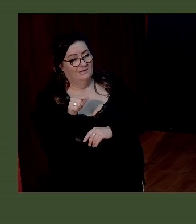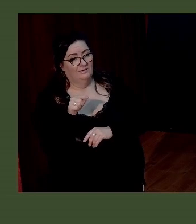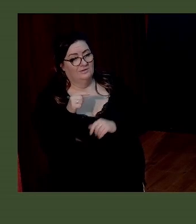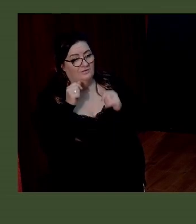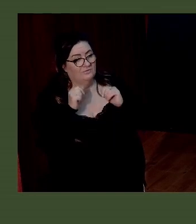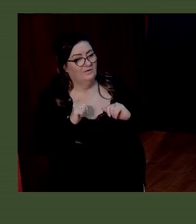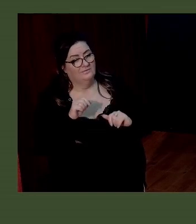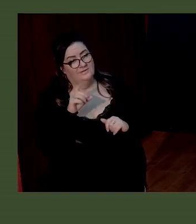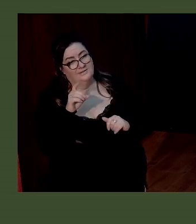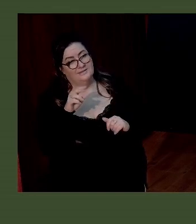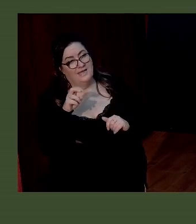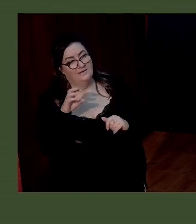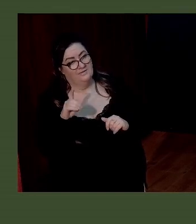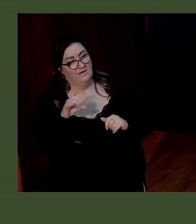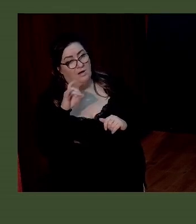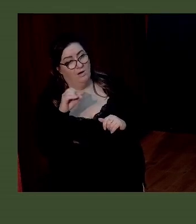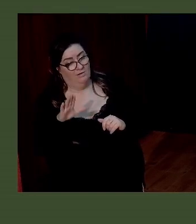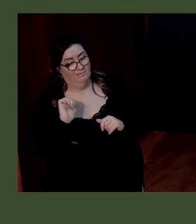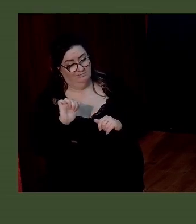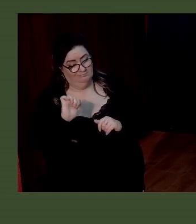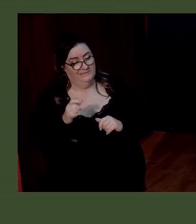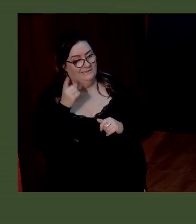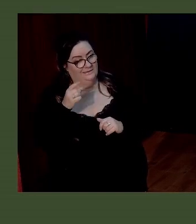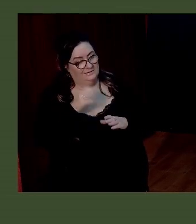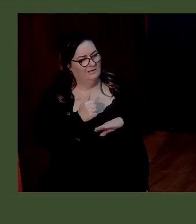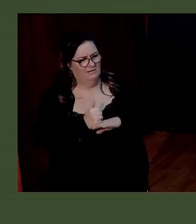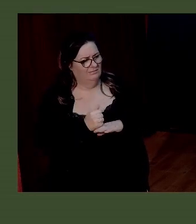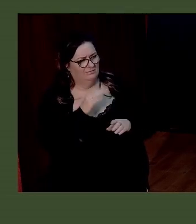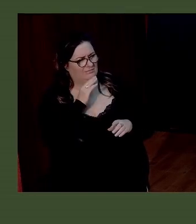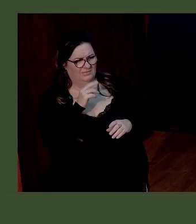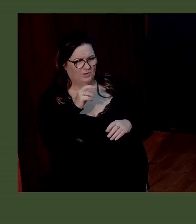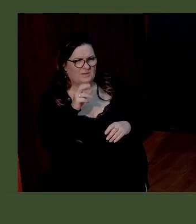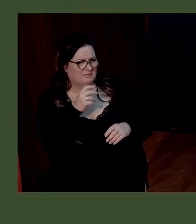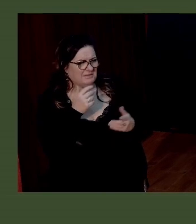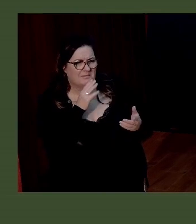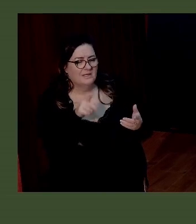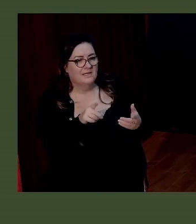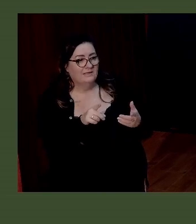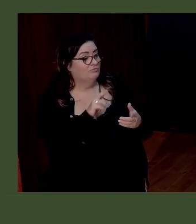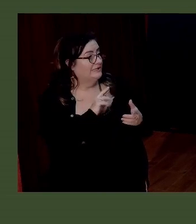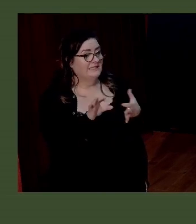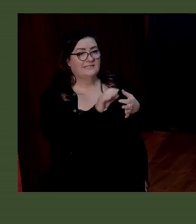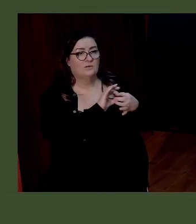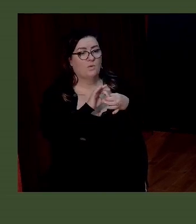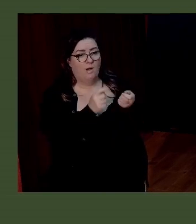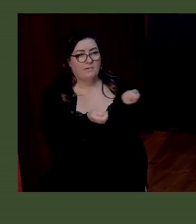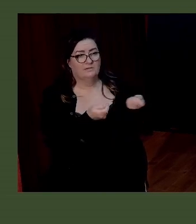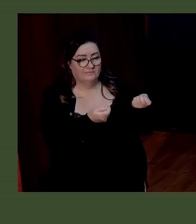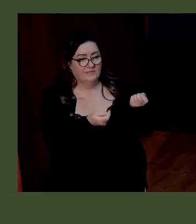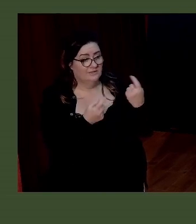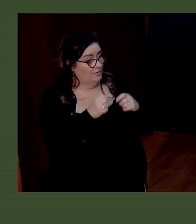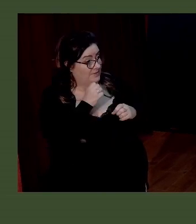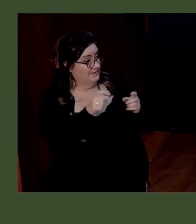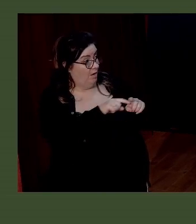David Hall. Now, what's a public utility society? Effectively, it's a cooperative. It means that, you know,